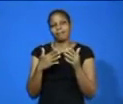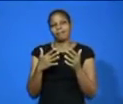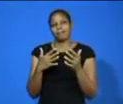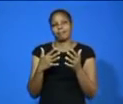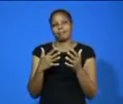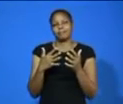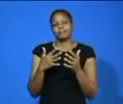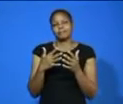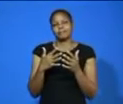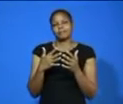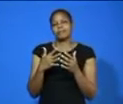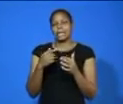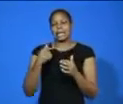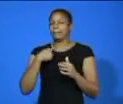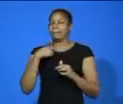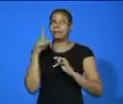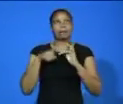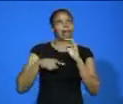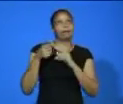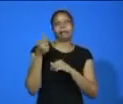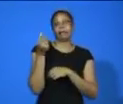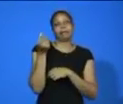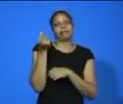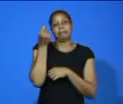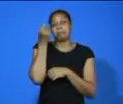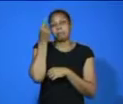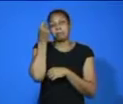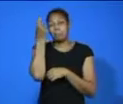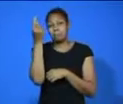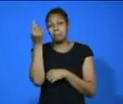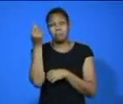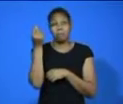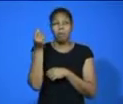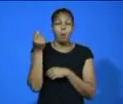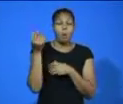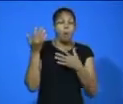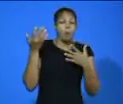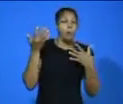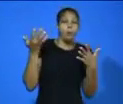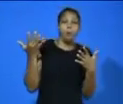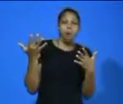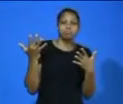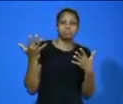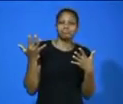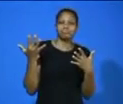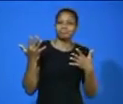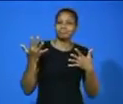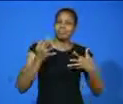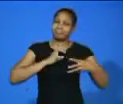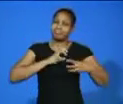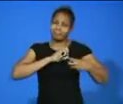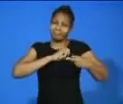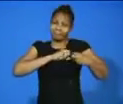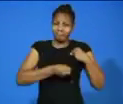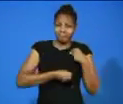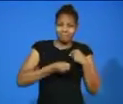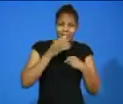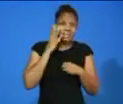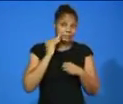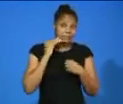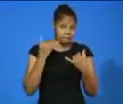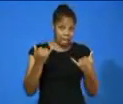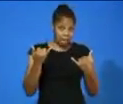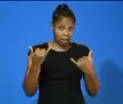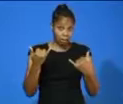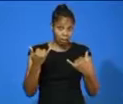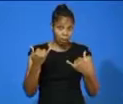And whilst I can't imagine what you and your family must be going through at this time,